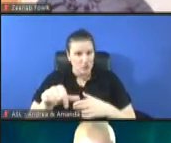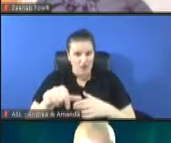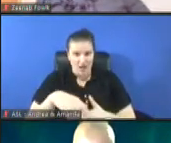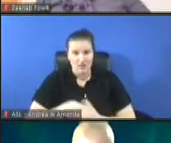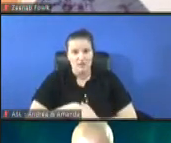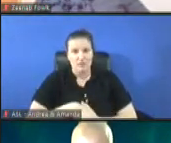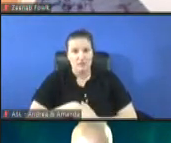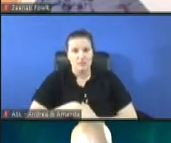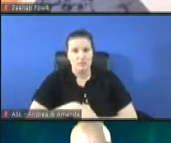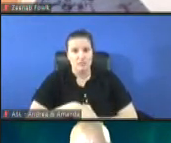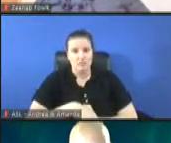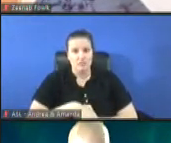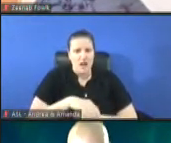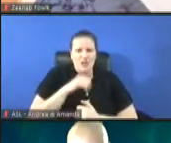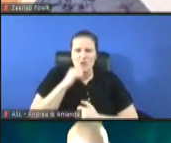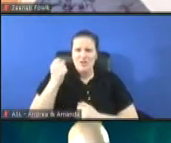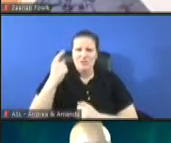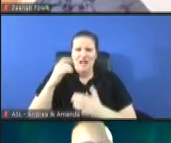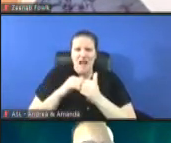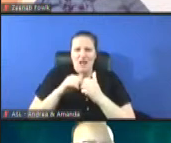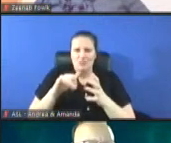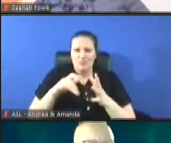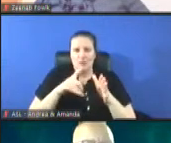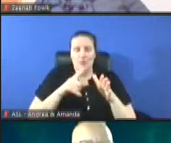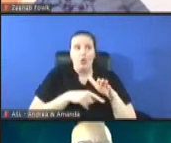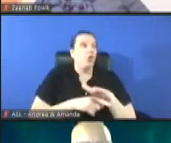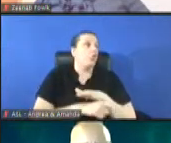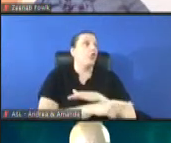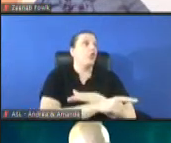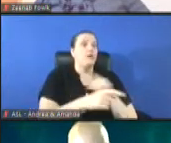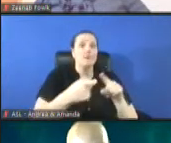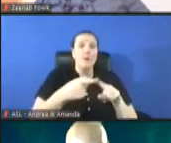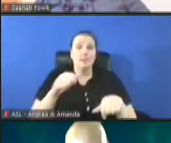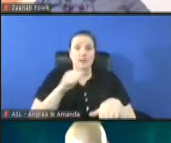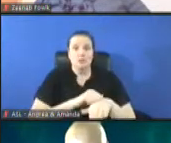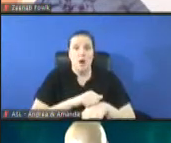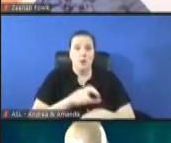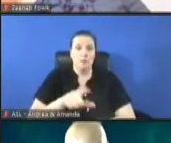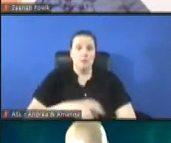I don't understand how you can slither out from underneath this rock.